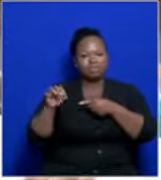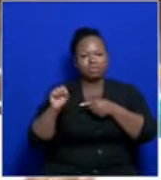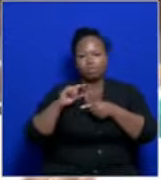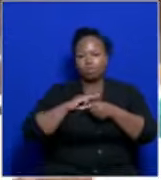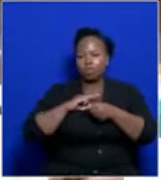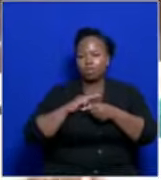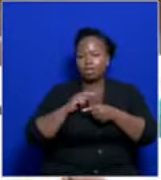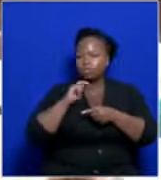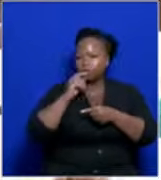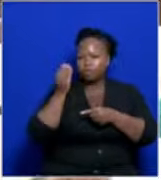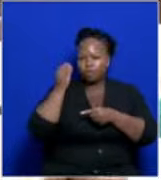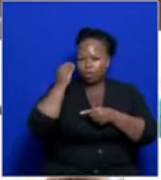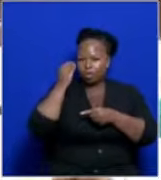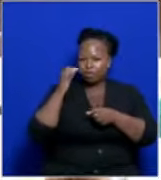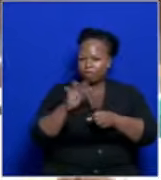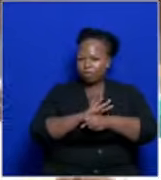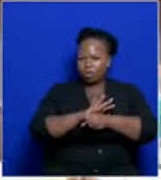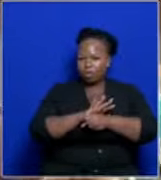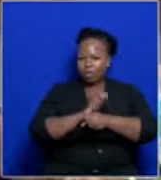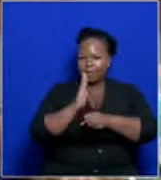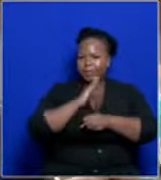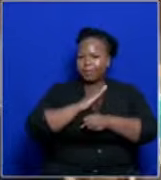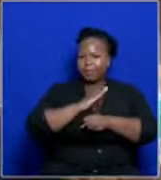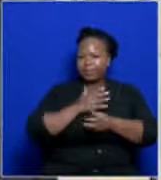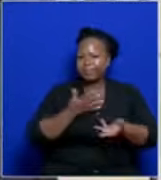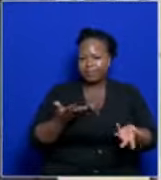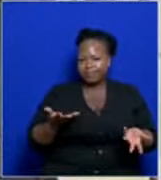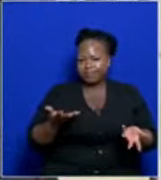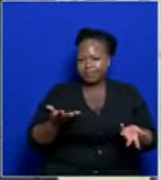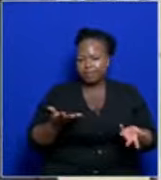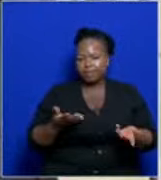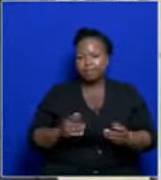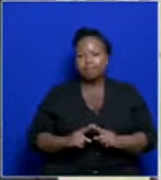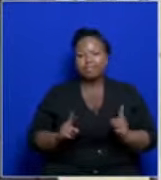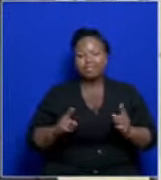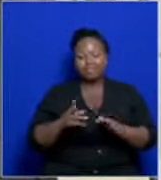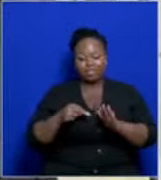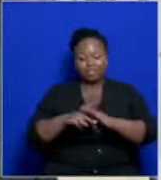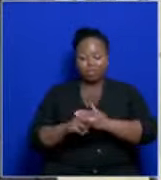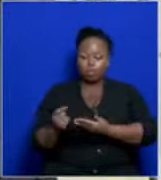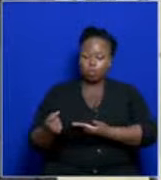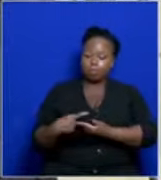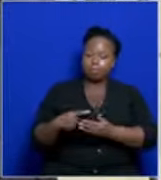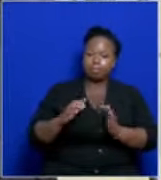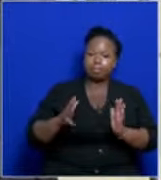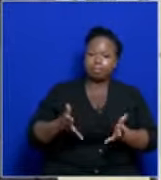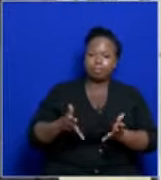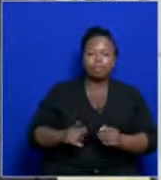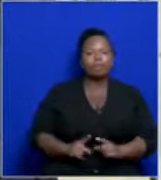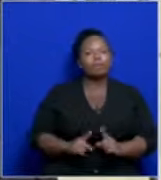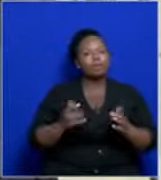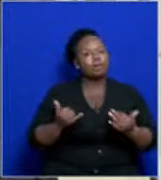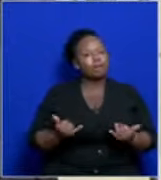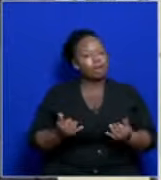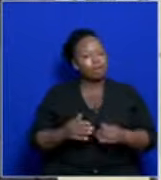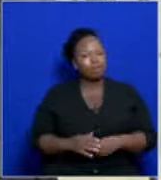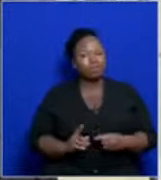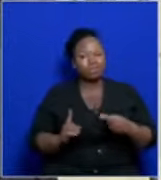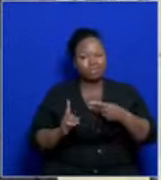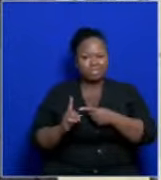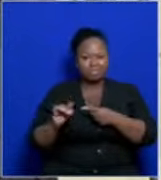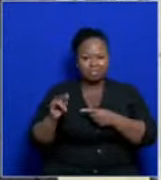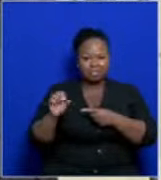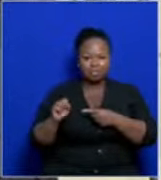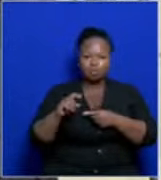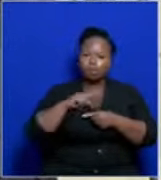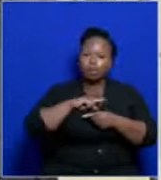any useful information but for the clip. But you see this from Spies, with whom you're in touch